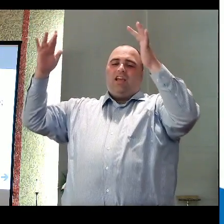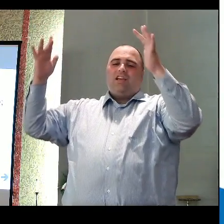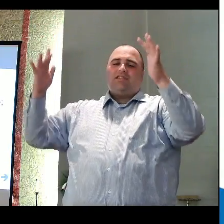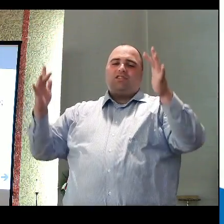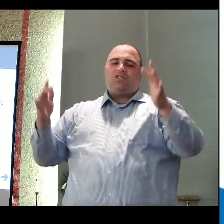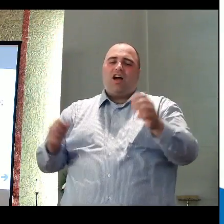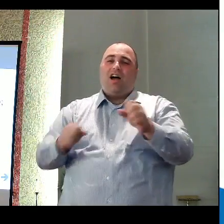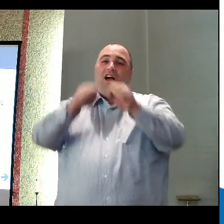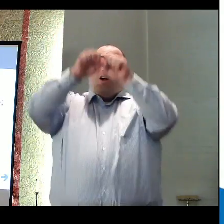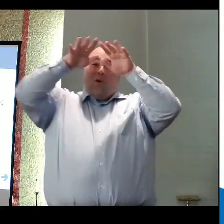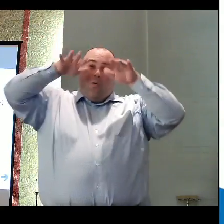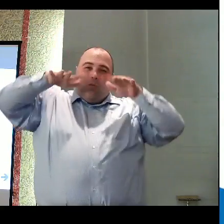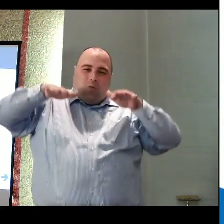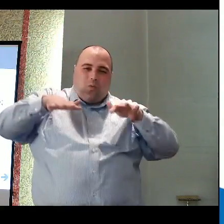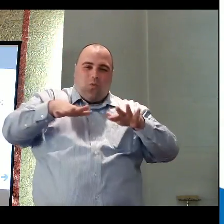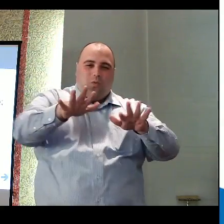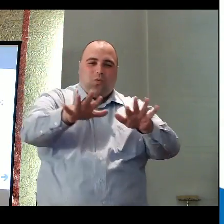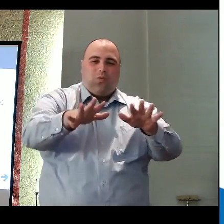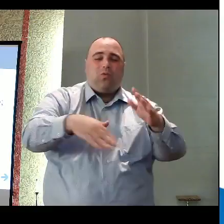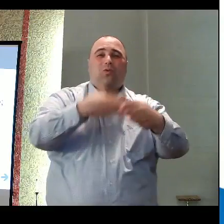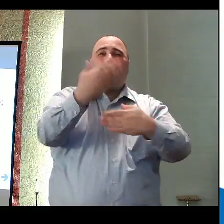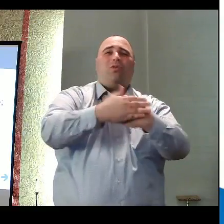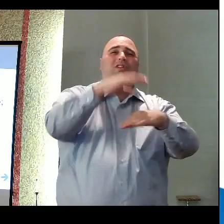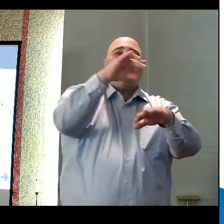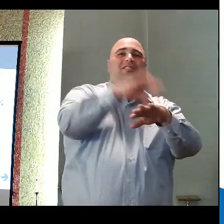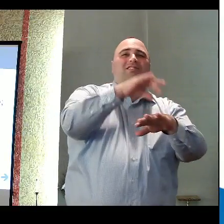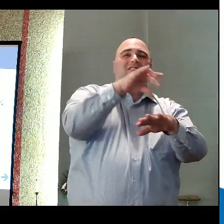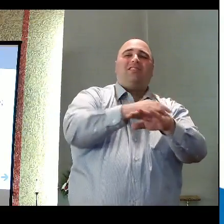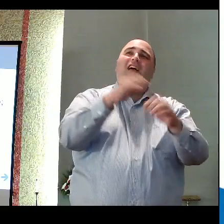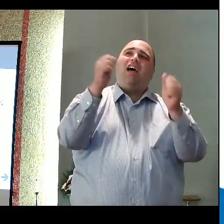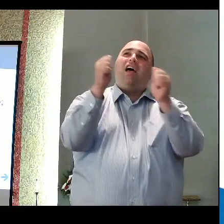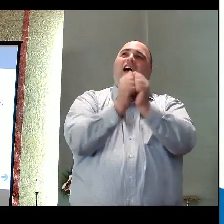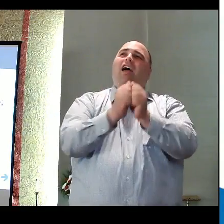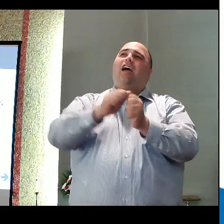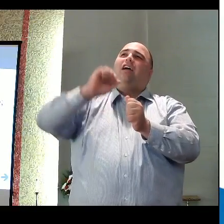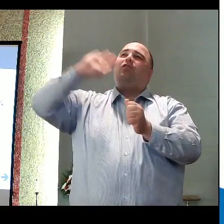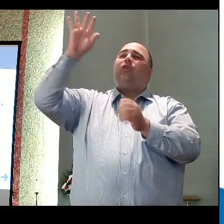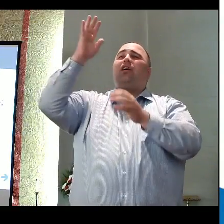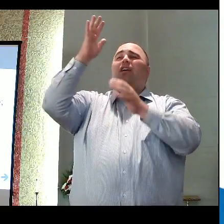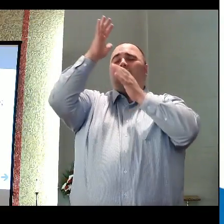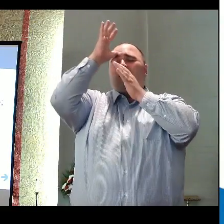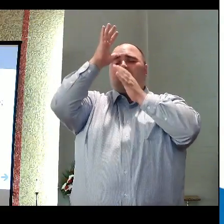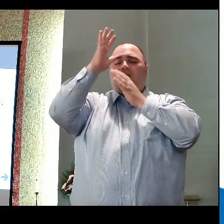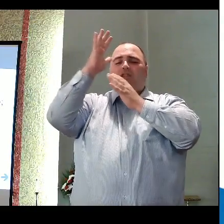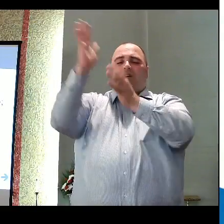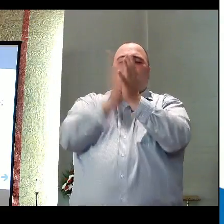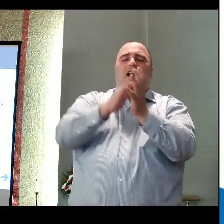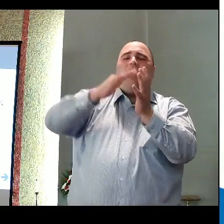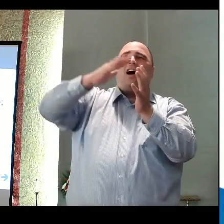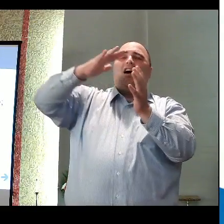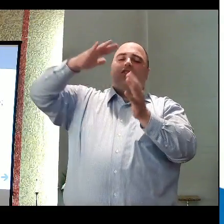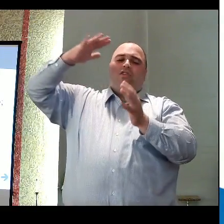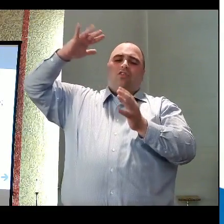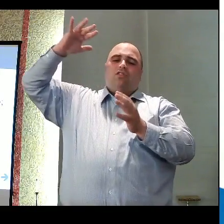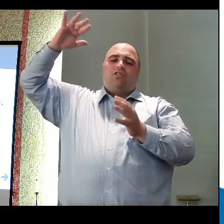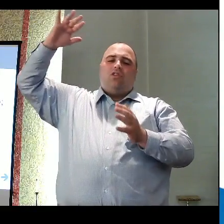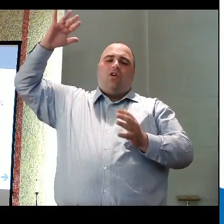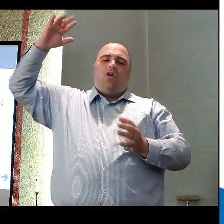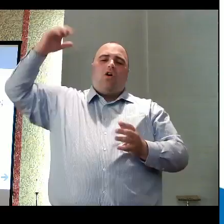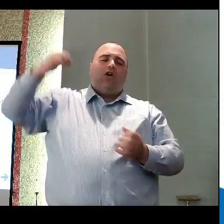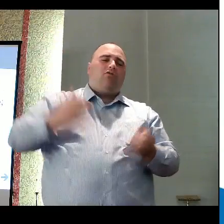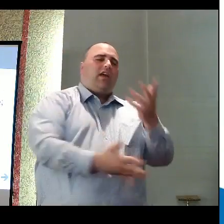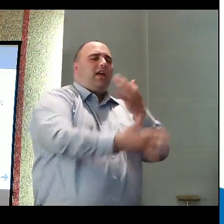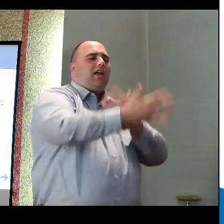Shine, Jesus, shine. Fill this land with the